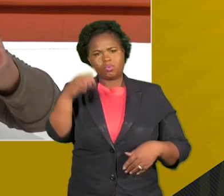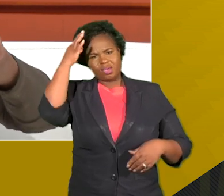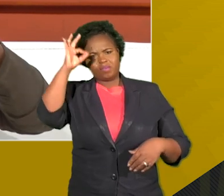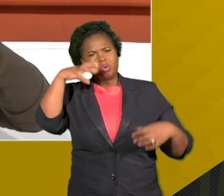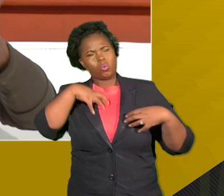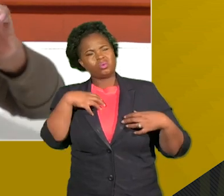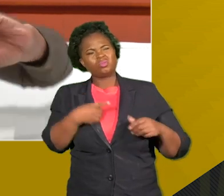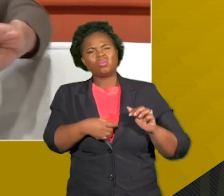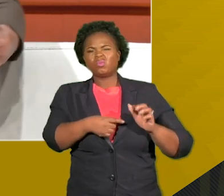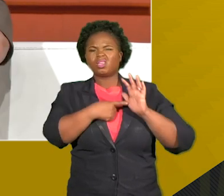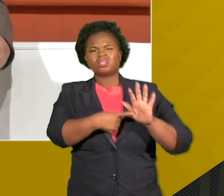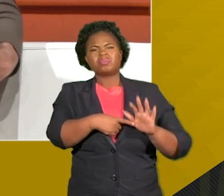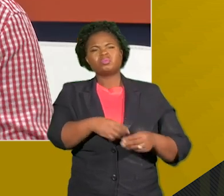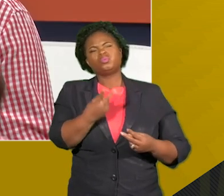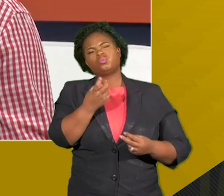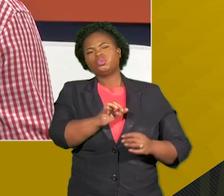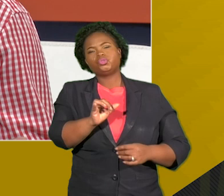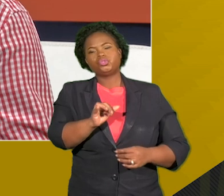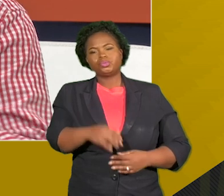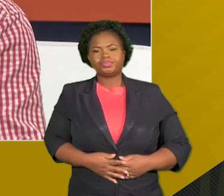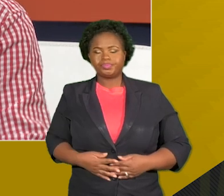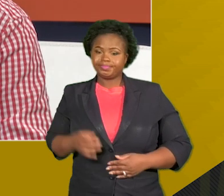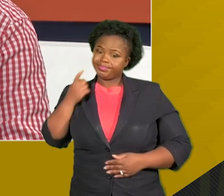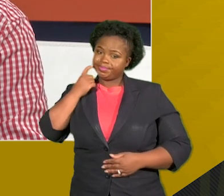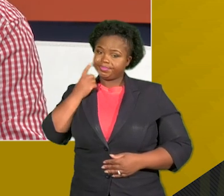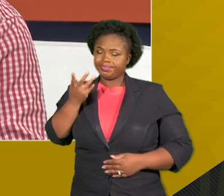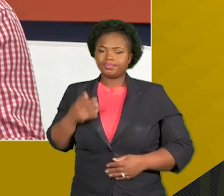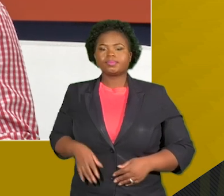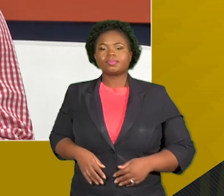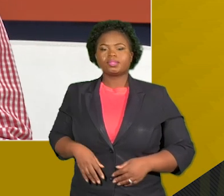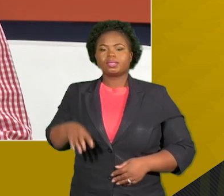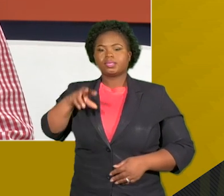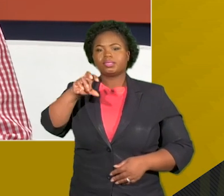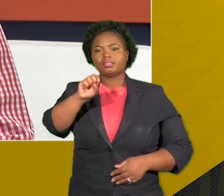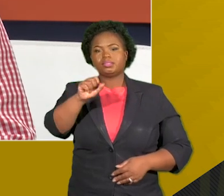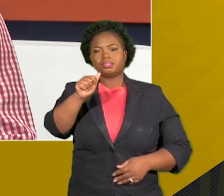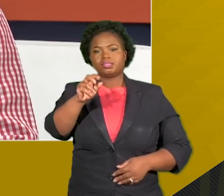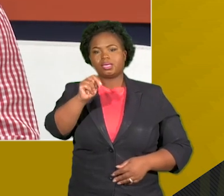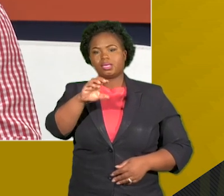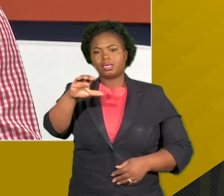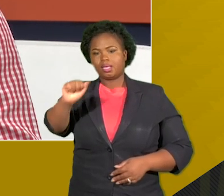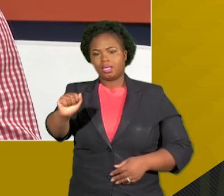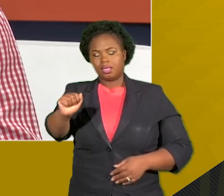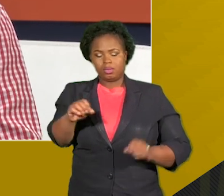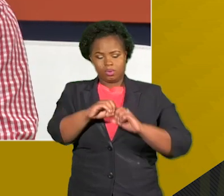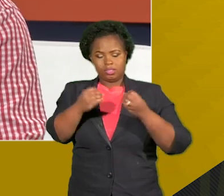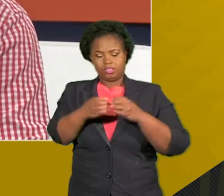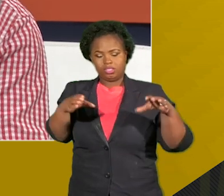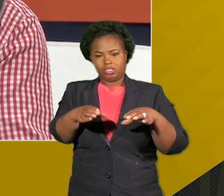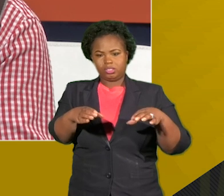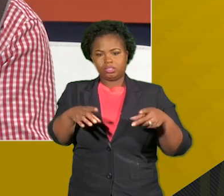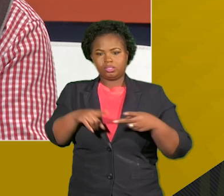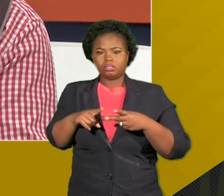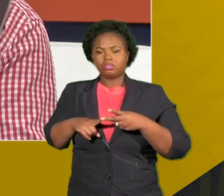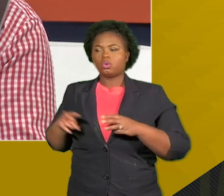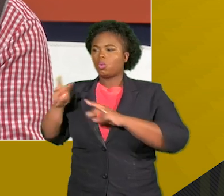Yeah. My NGO. Yeah. Ilula Siswami. We've got Sanka, for example. Yeah, bon. Sanka is an organization. Yes. We've got